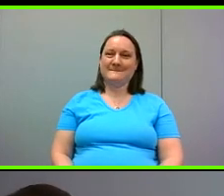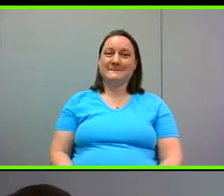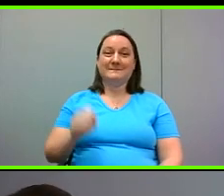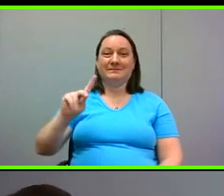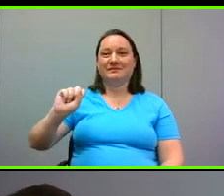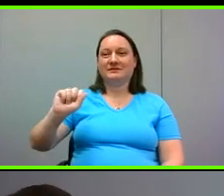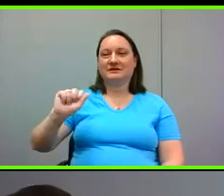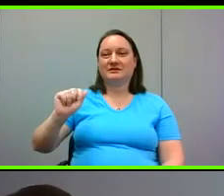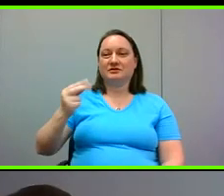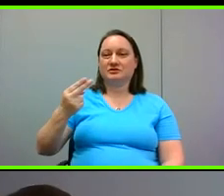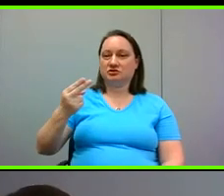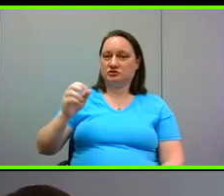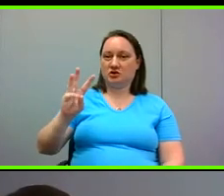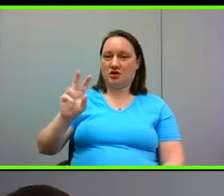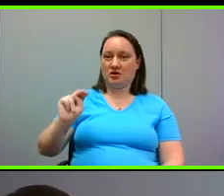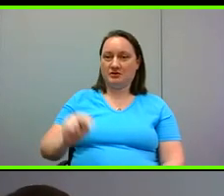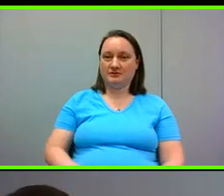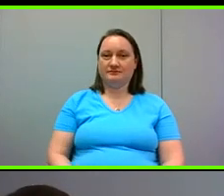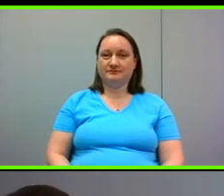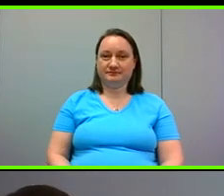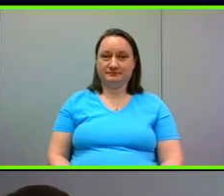right, Sean.